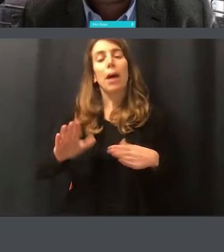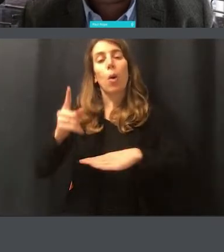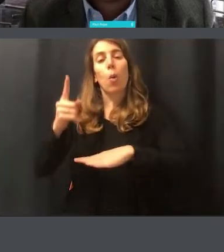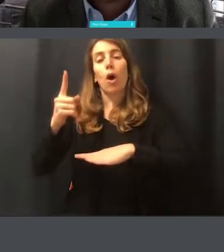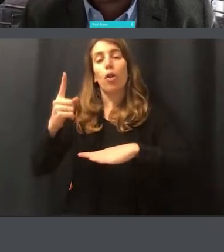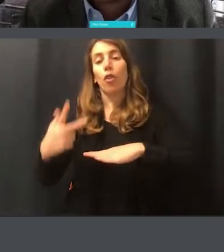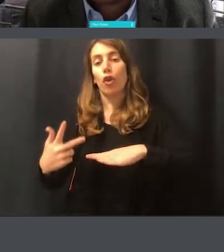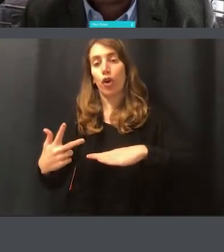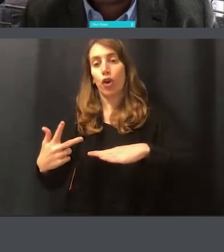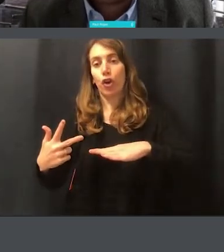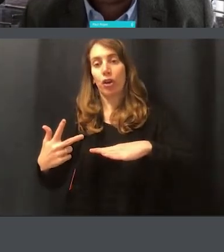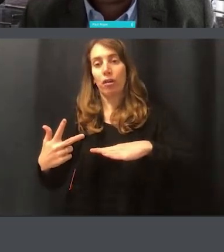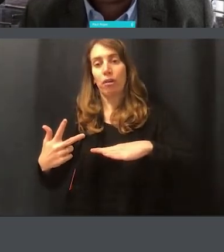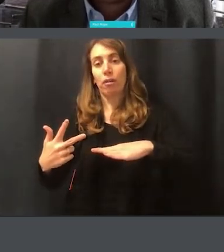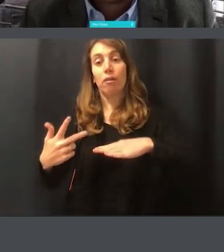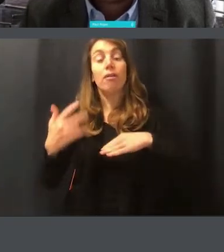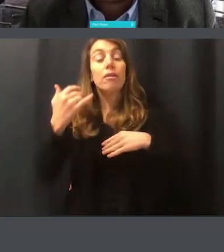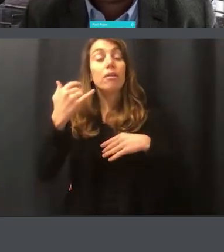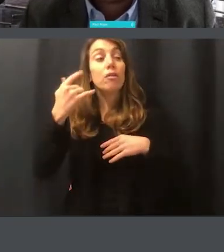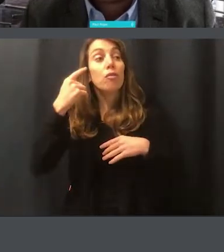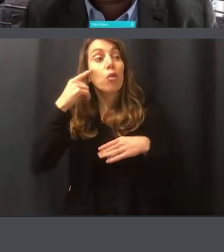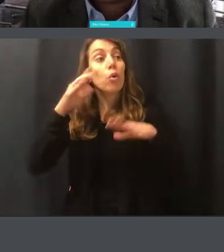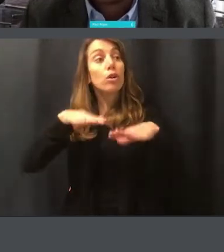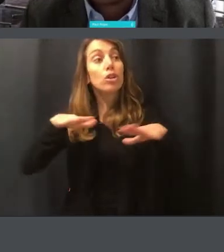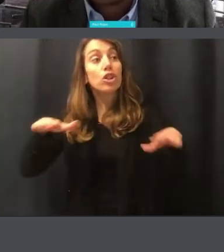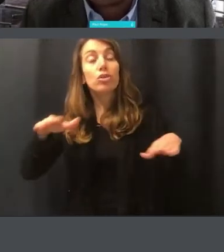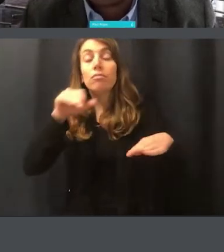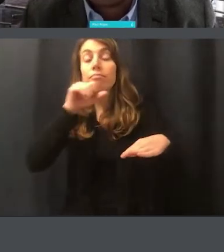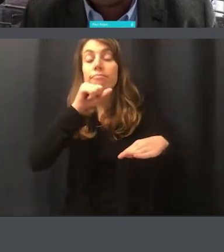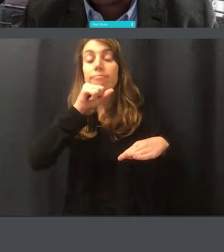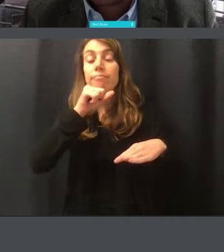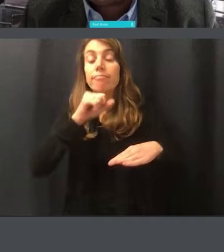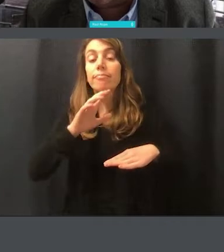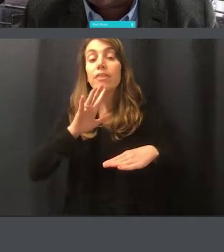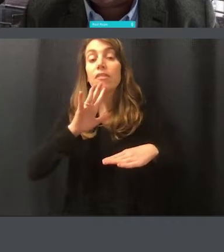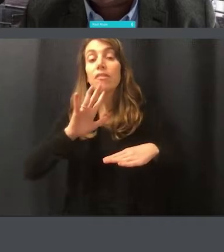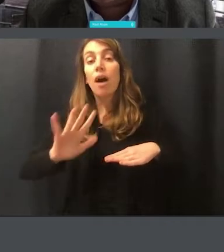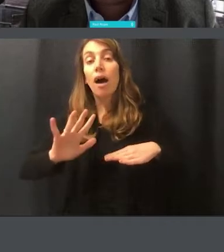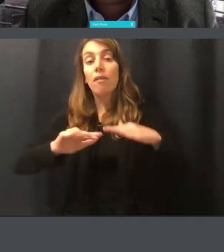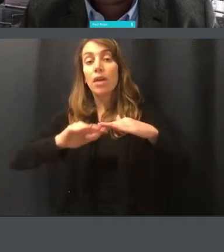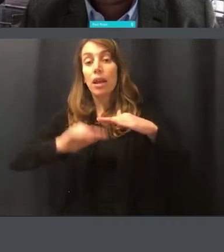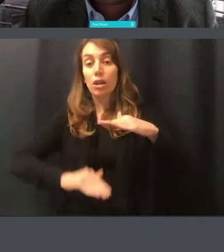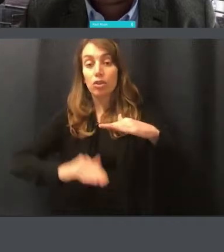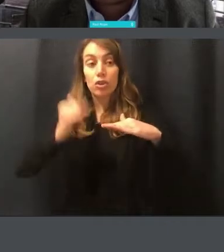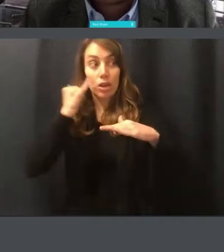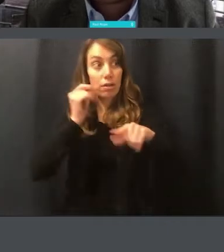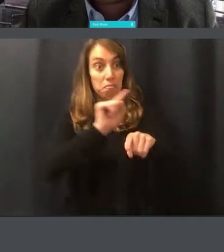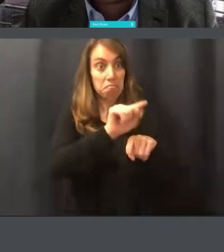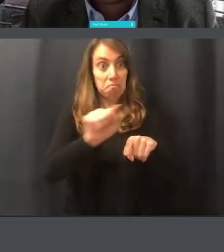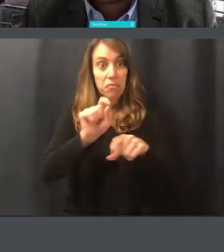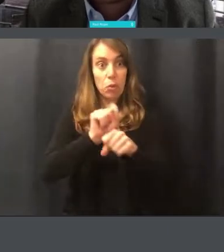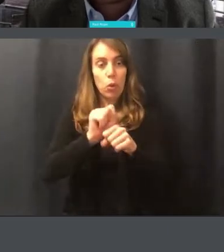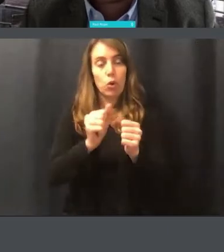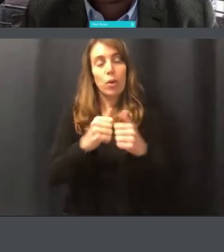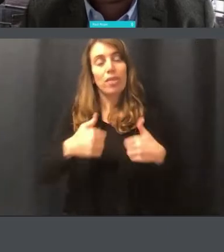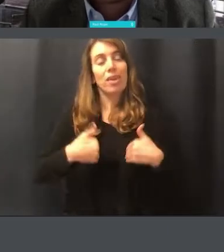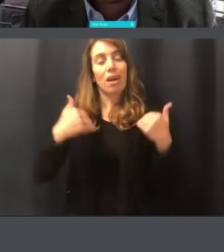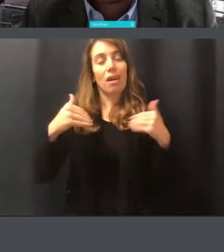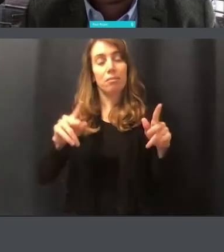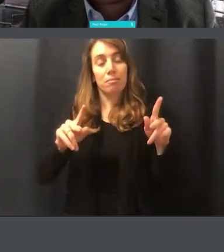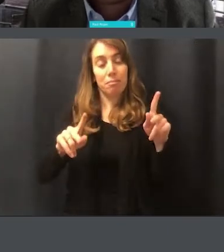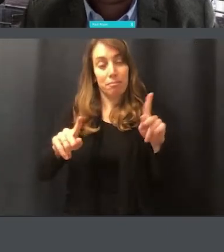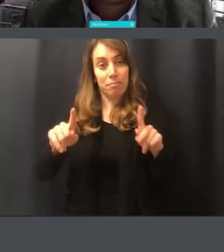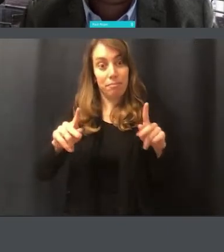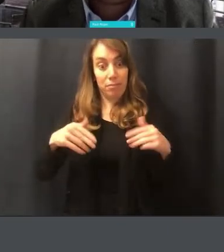kids who are 5 and under, for those of us who might work with very young children, currently that's almost 30% of the total